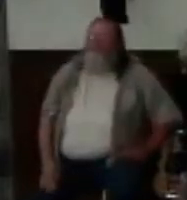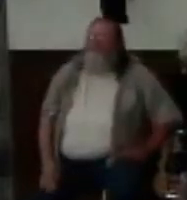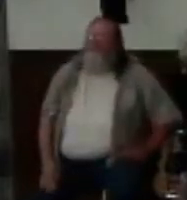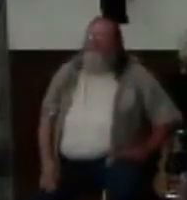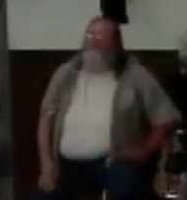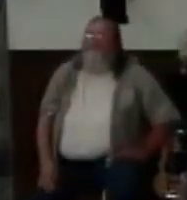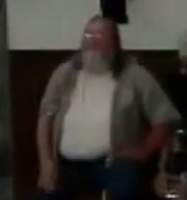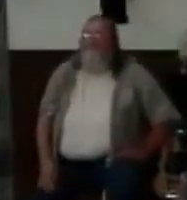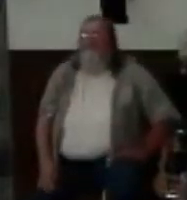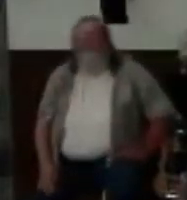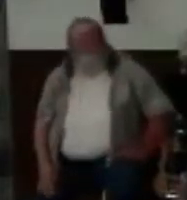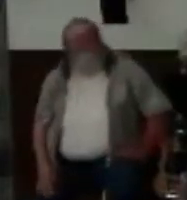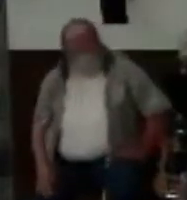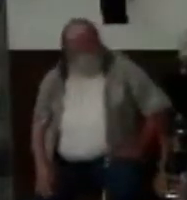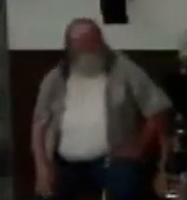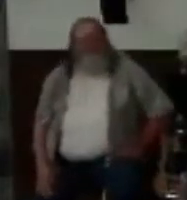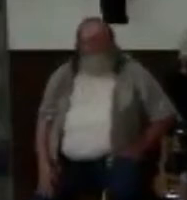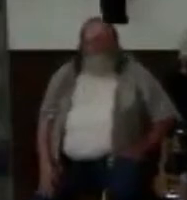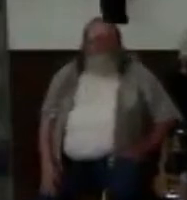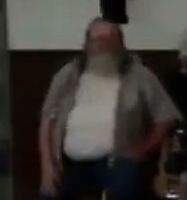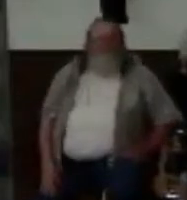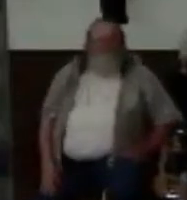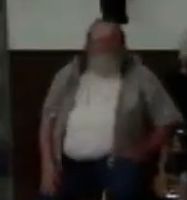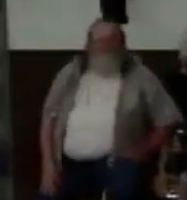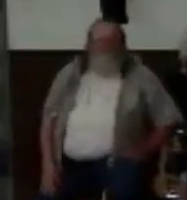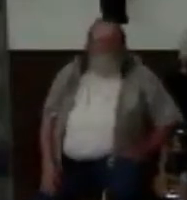living water, very sacred.